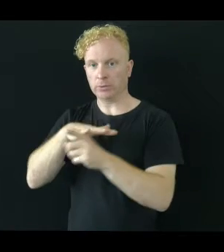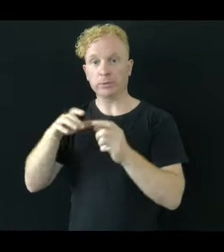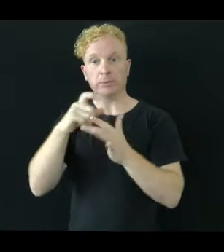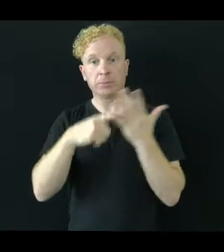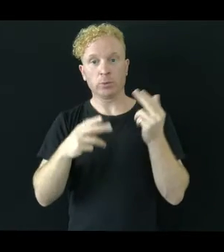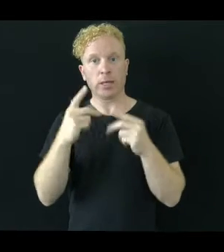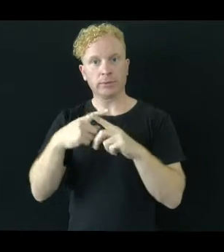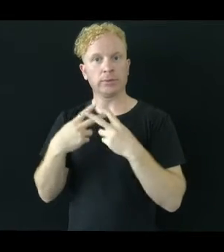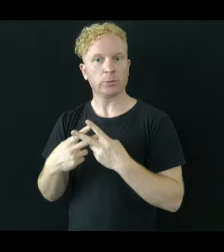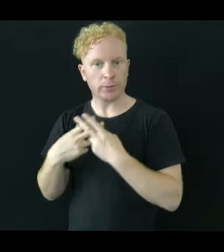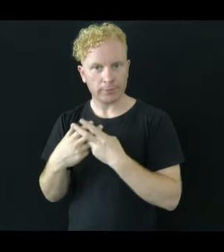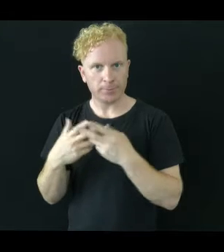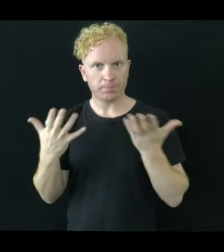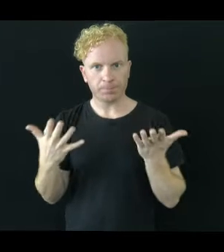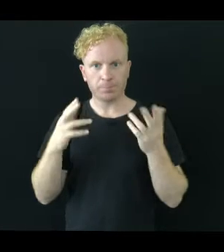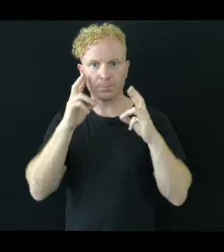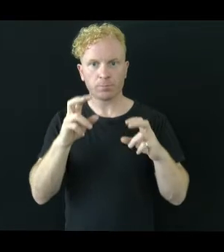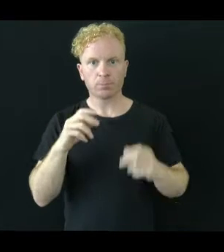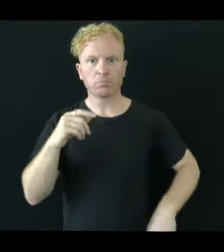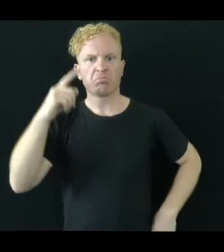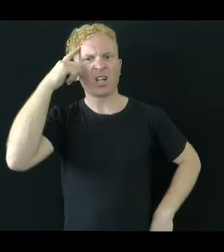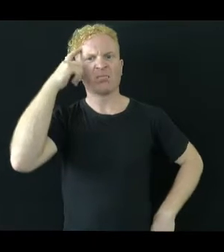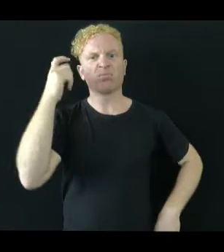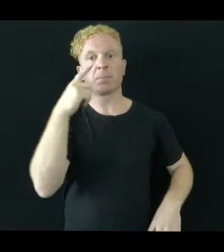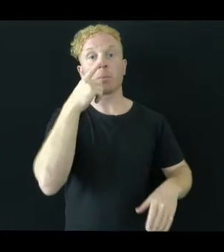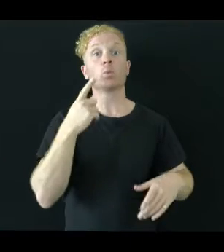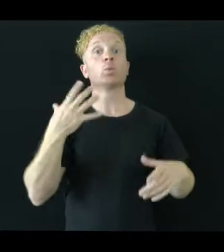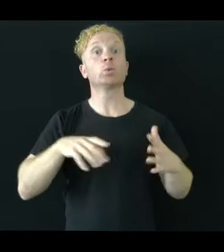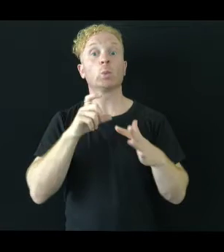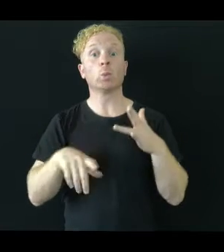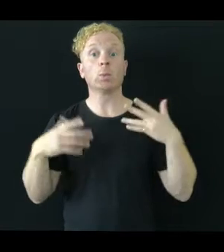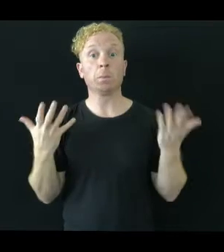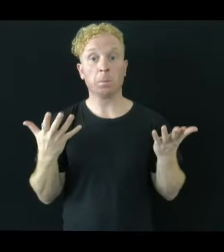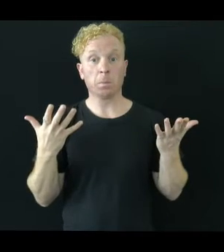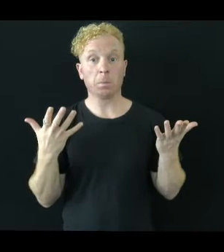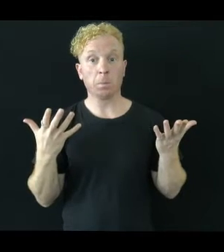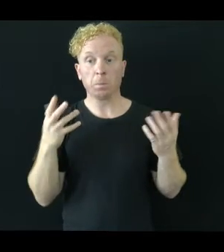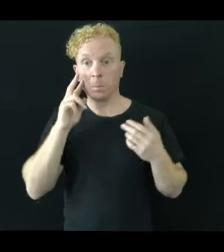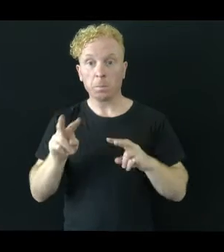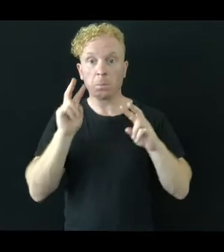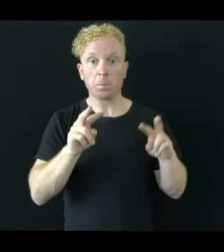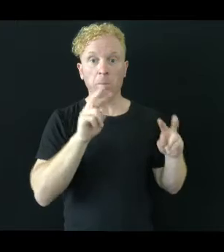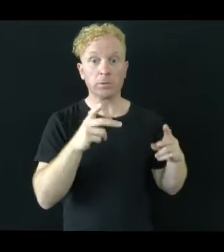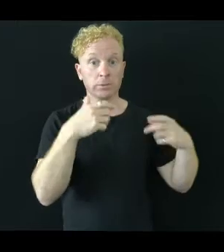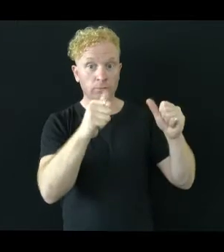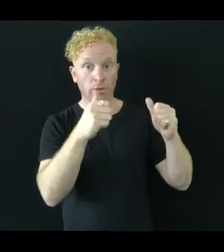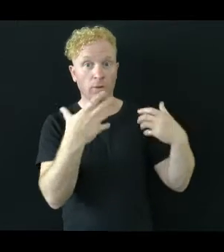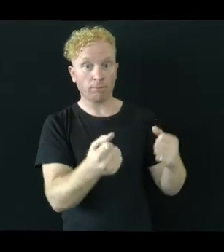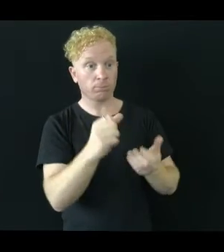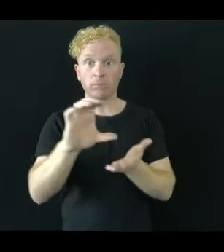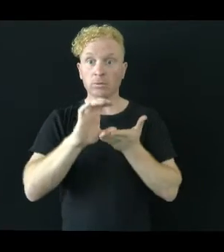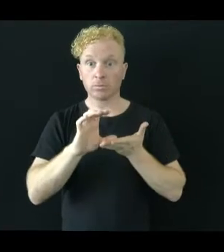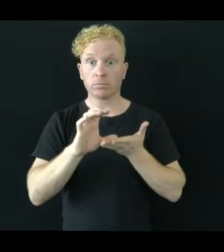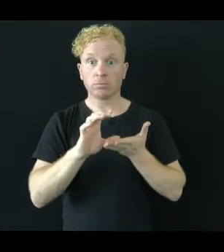particular area of disability and sexuality. I guess we can see what people want to do once, if we're successful in